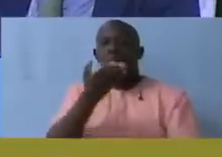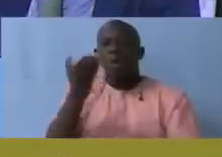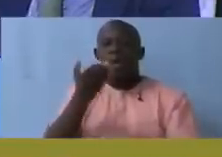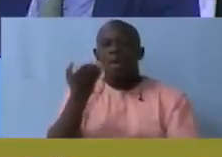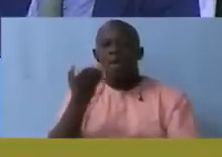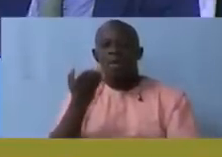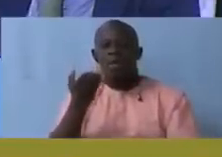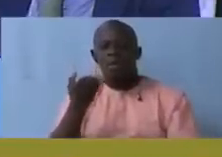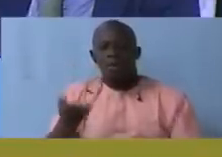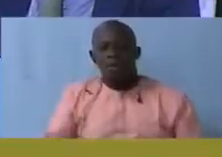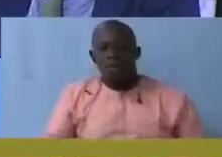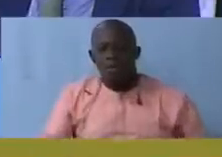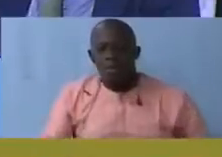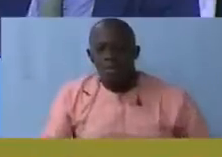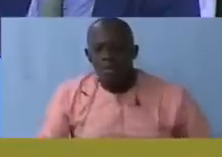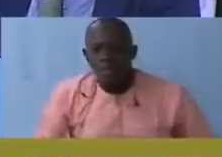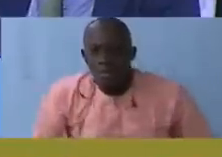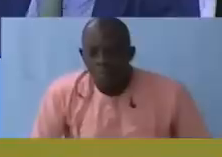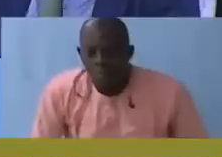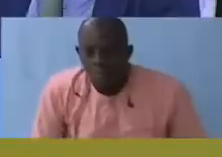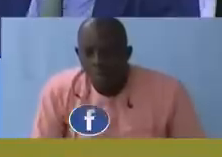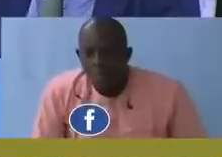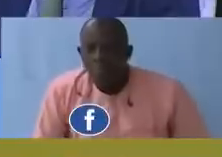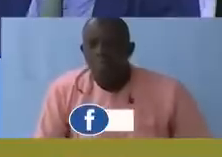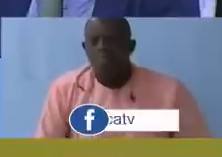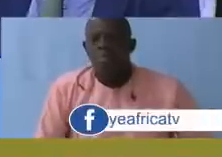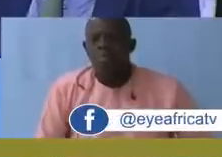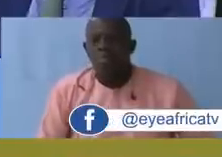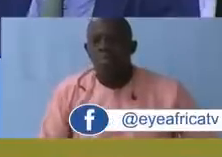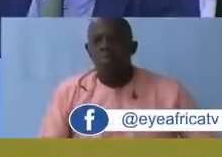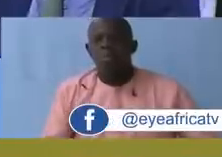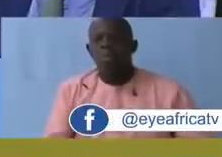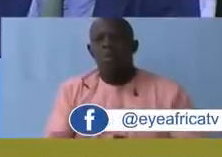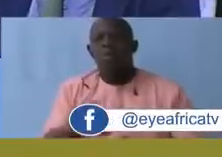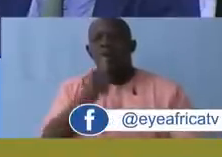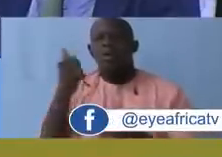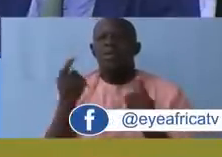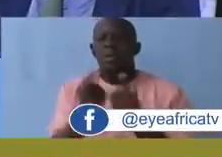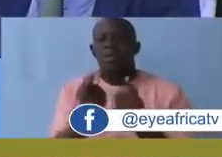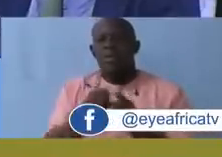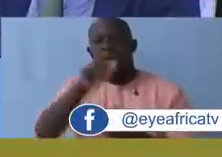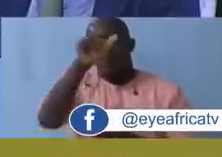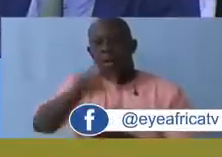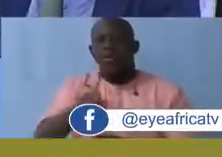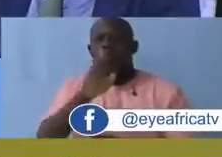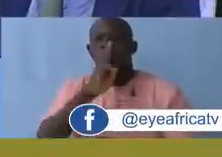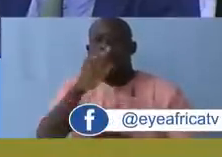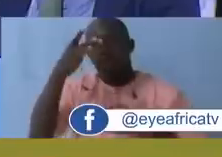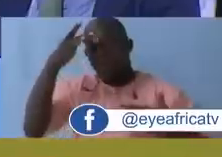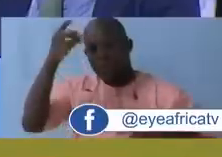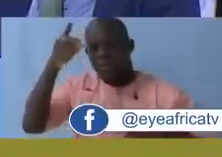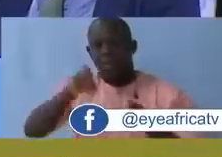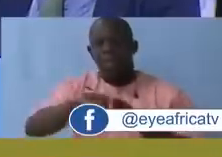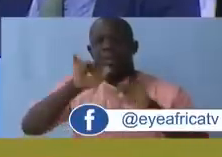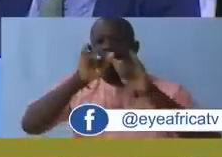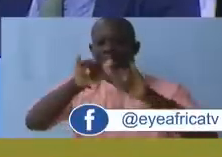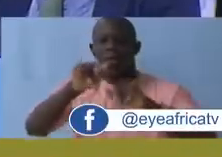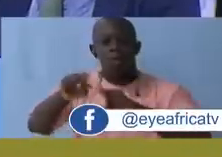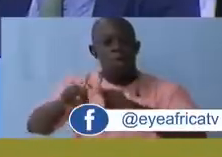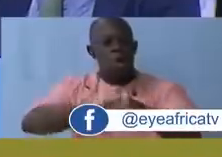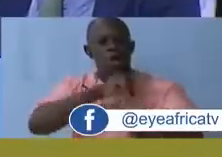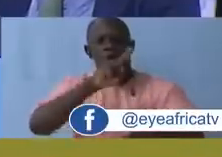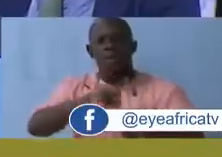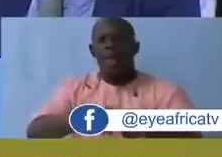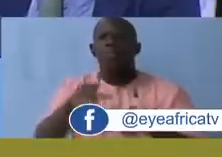time goes on, the patient stays longer with him. The results from